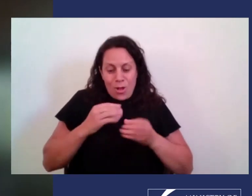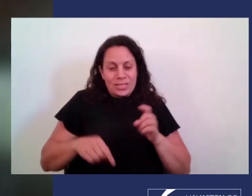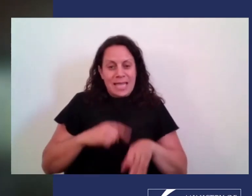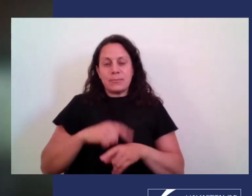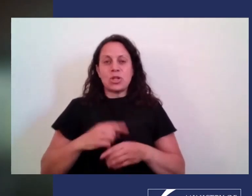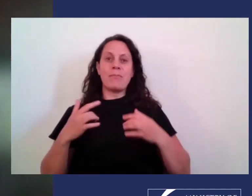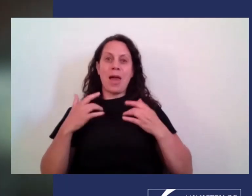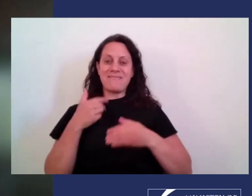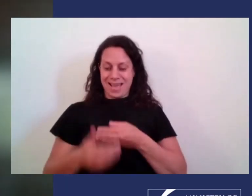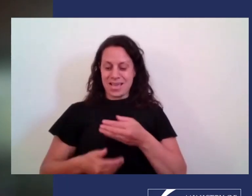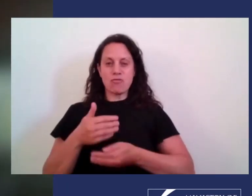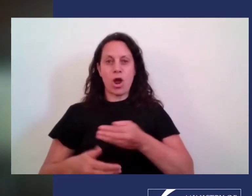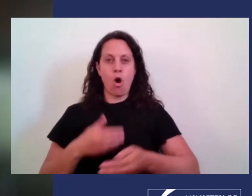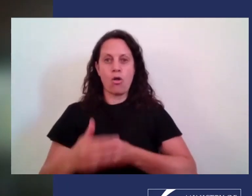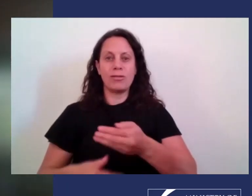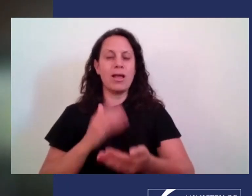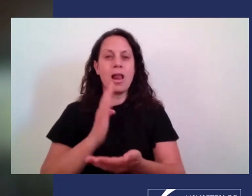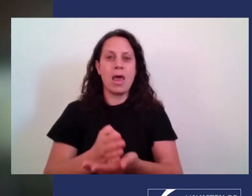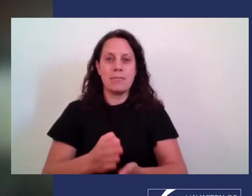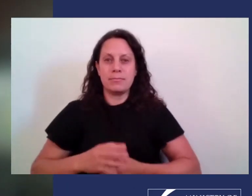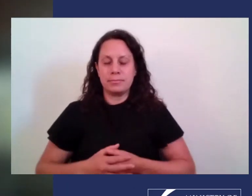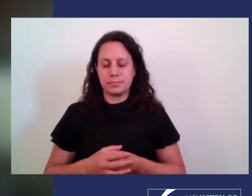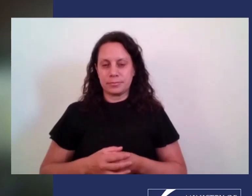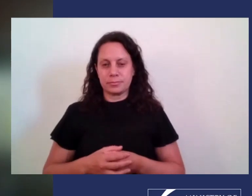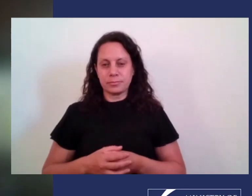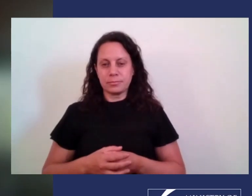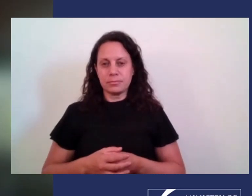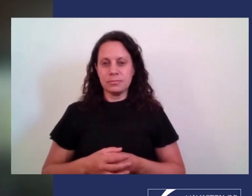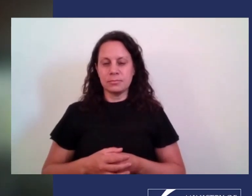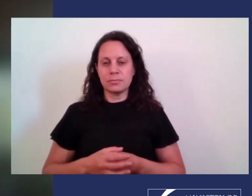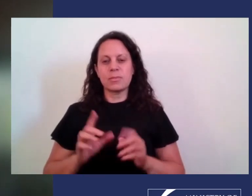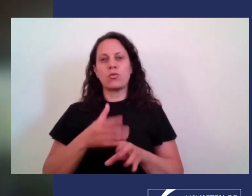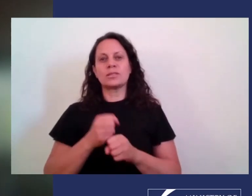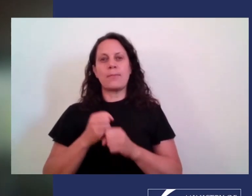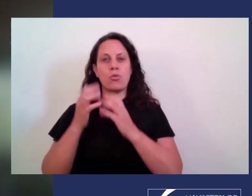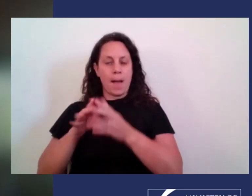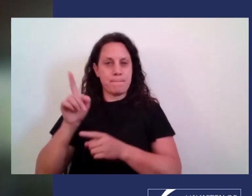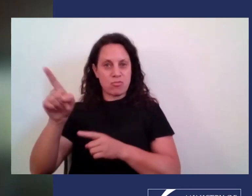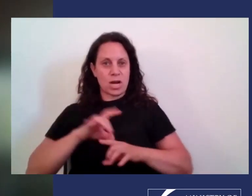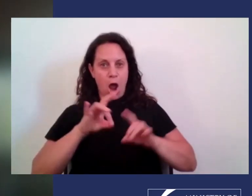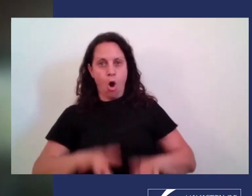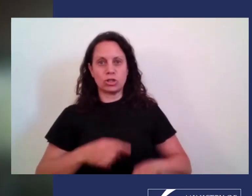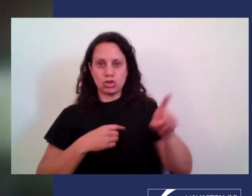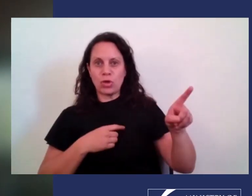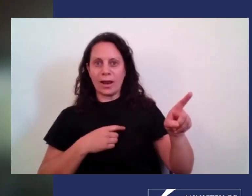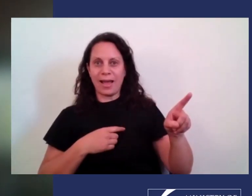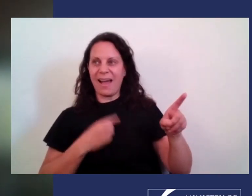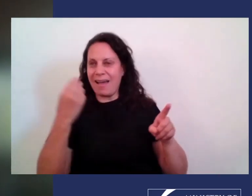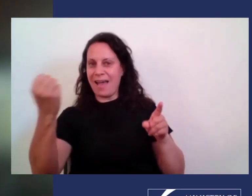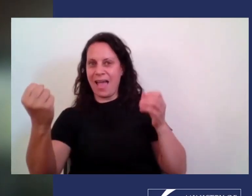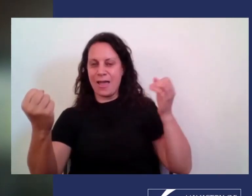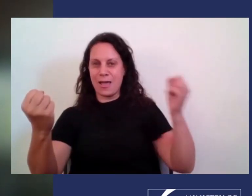learning from what we've seen with what's happening in America and Australia is that this is a significant